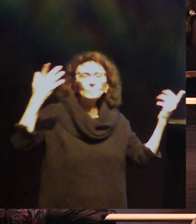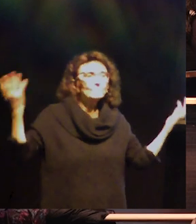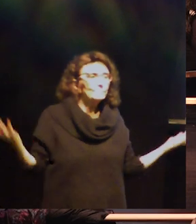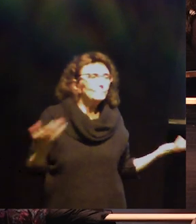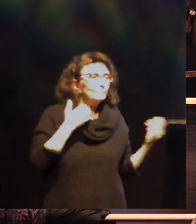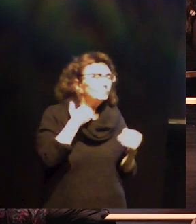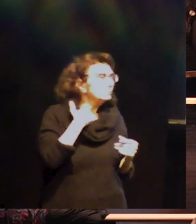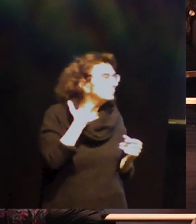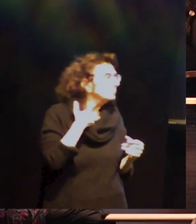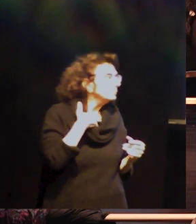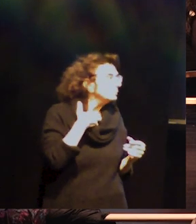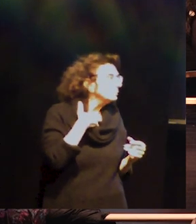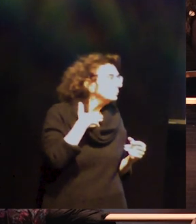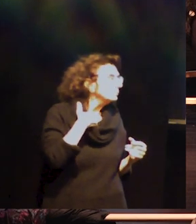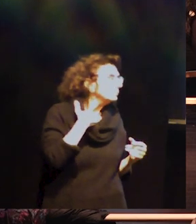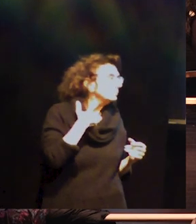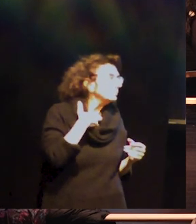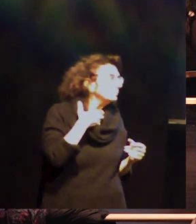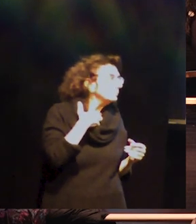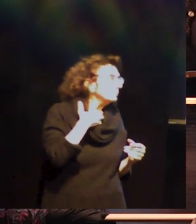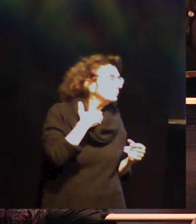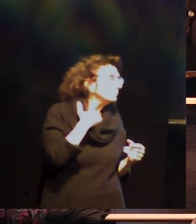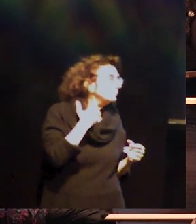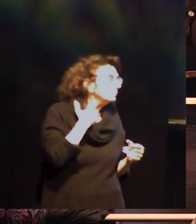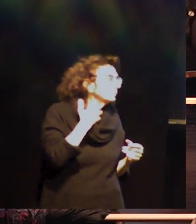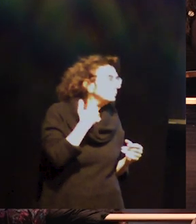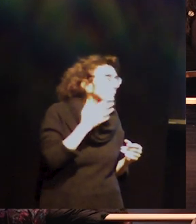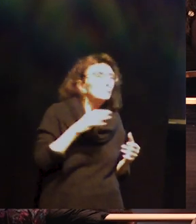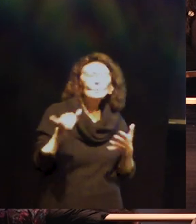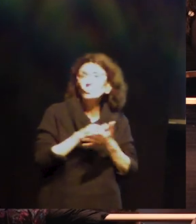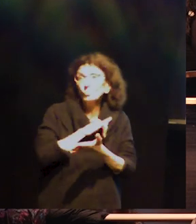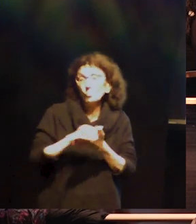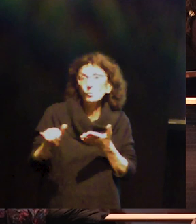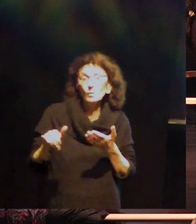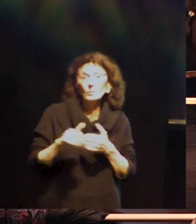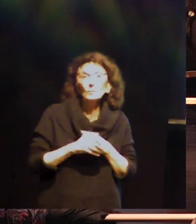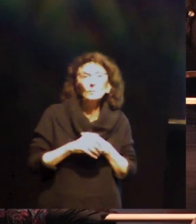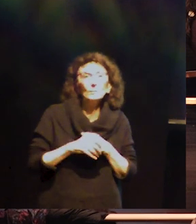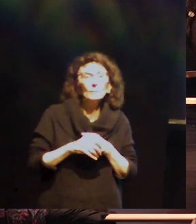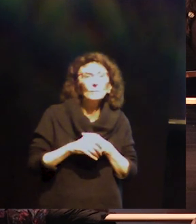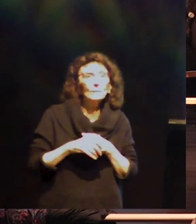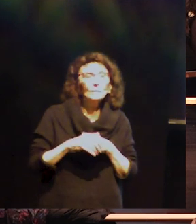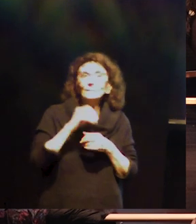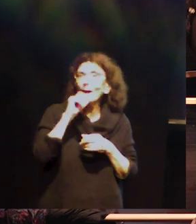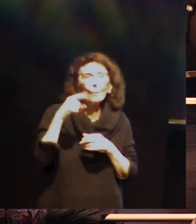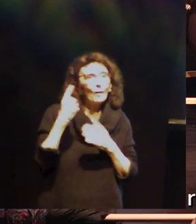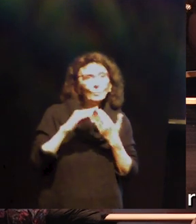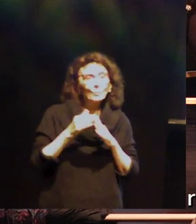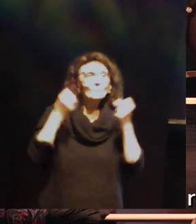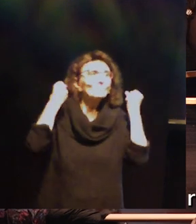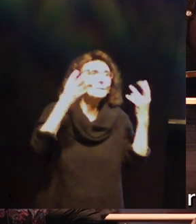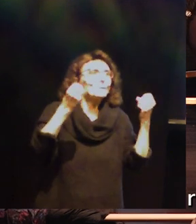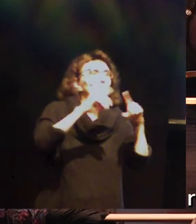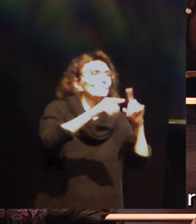to take away? Well, I mean, New York is really, you know, many communities. Mm-hmm.